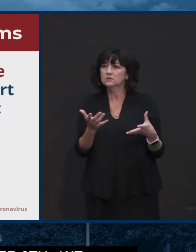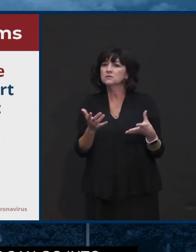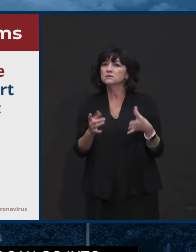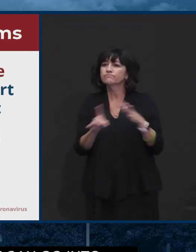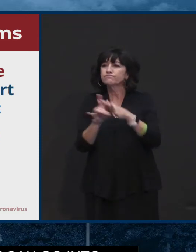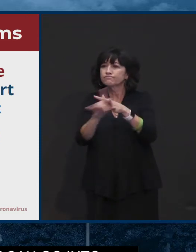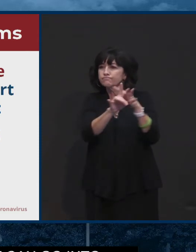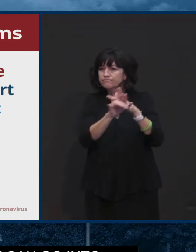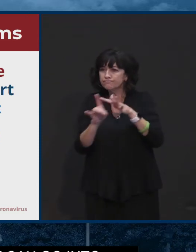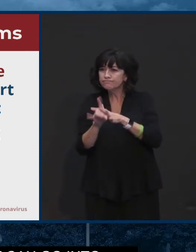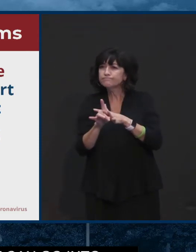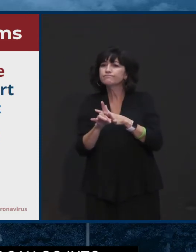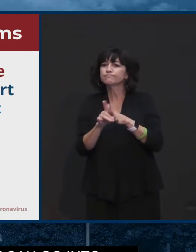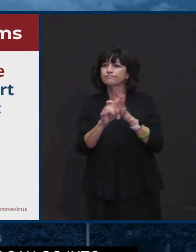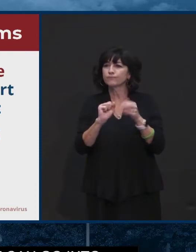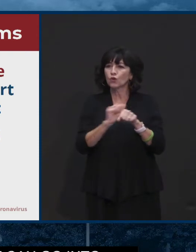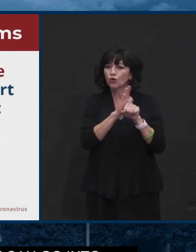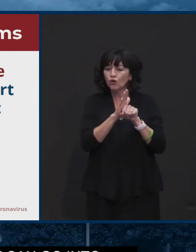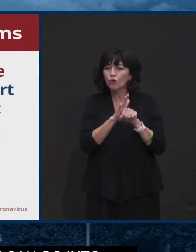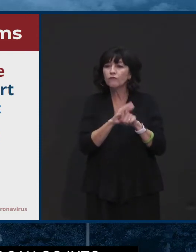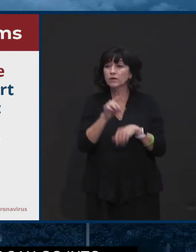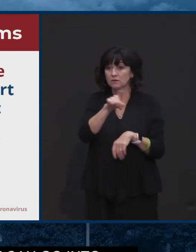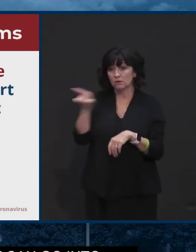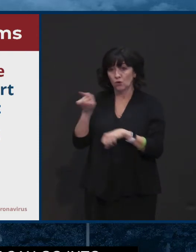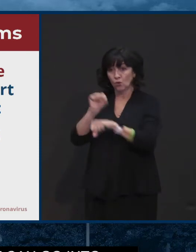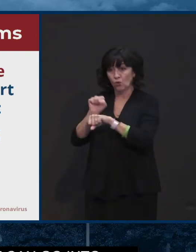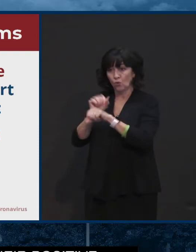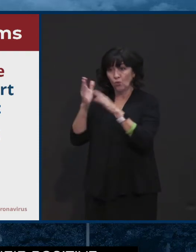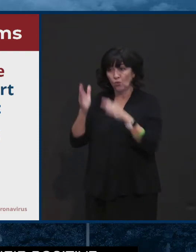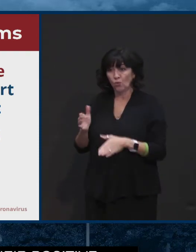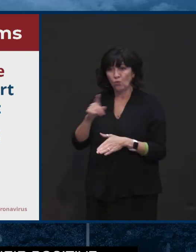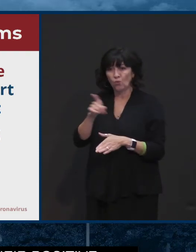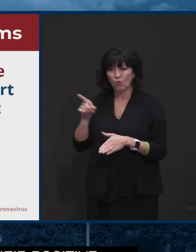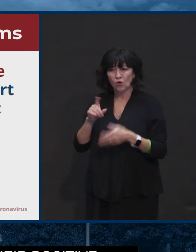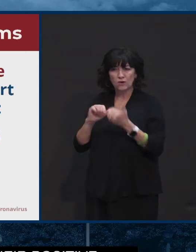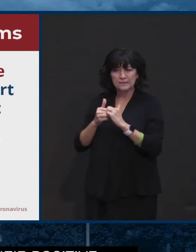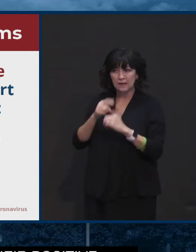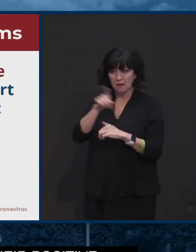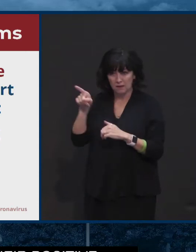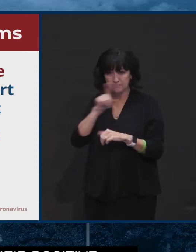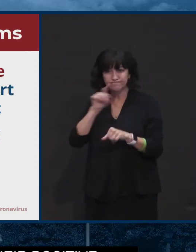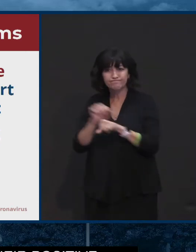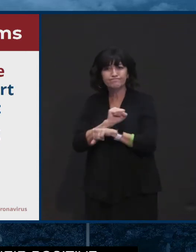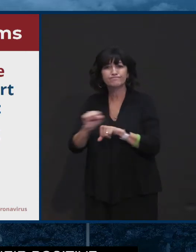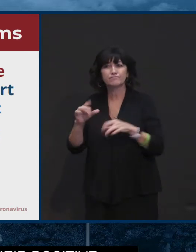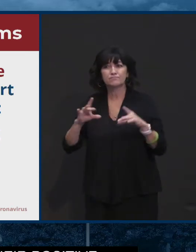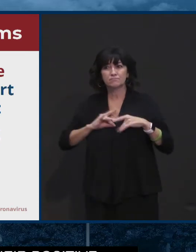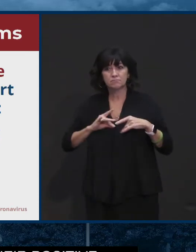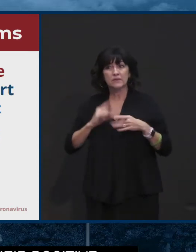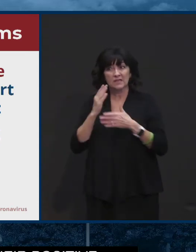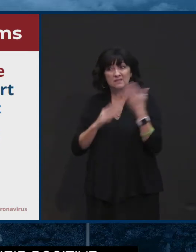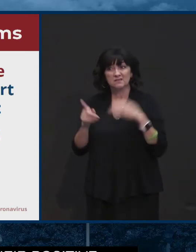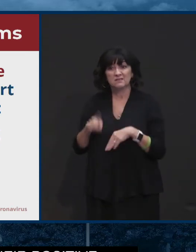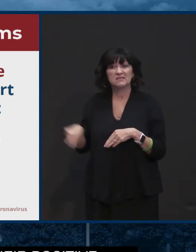long-term care facilities and the workers in those facilities are working very hard, but they too are struggling, and sometimes they